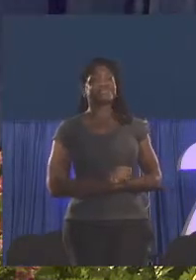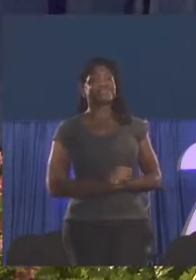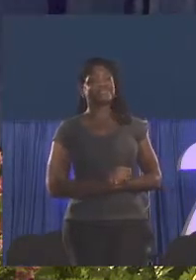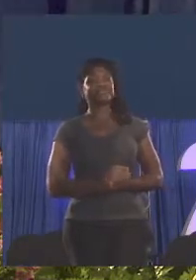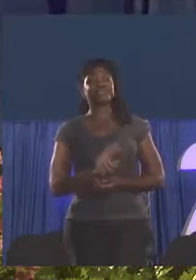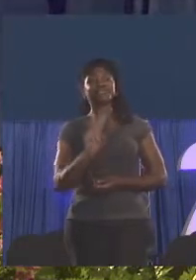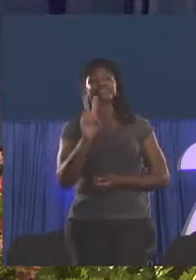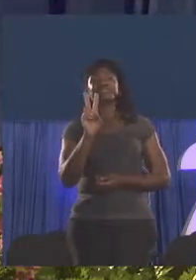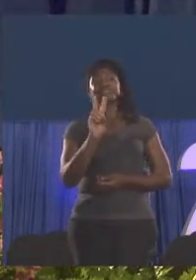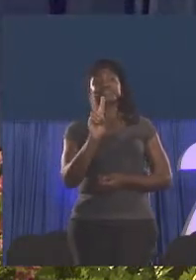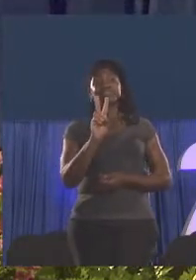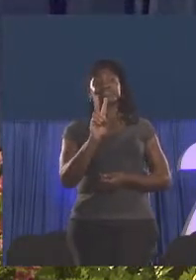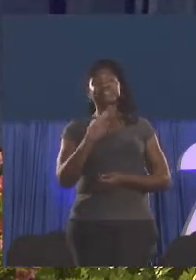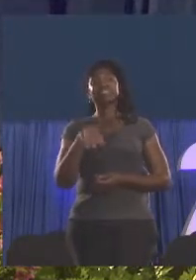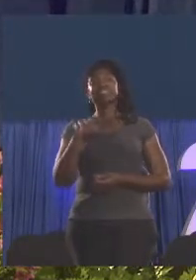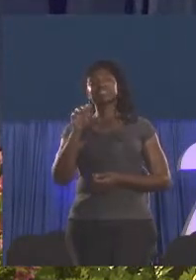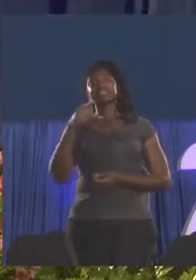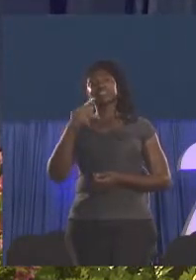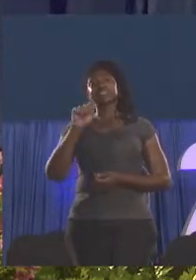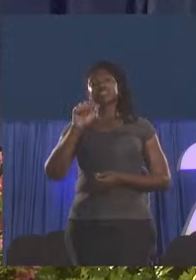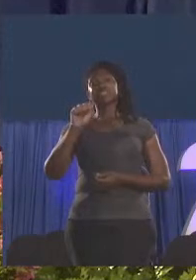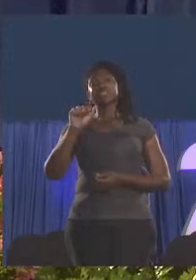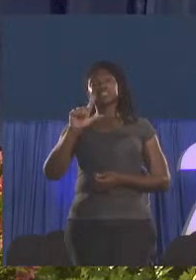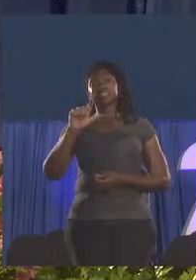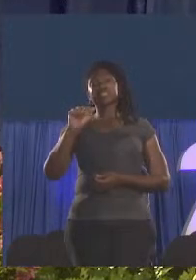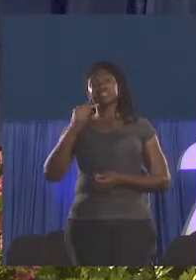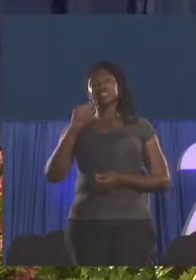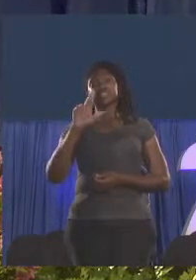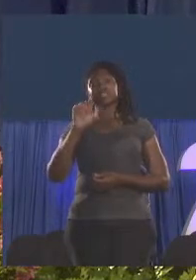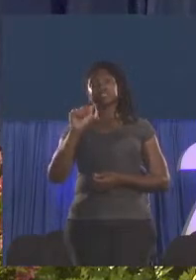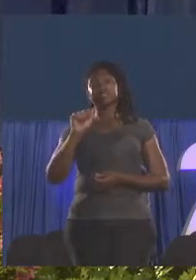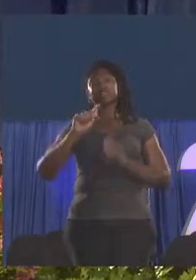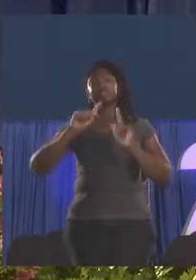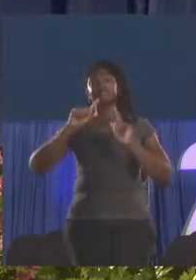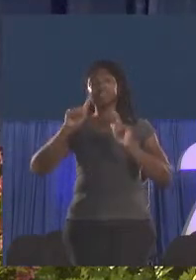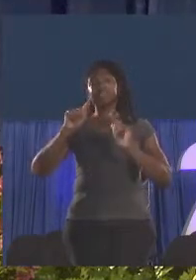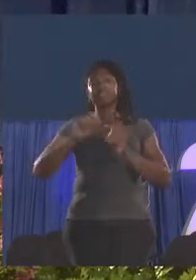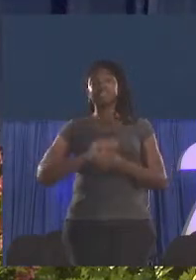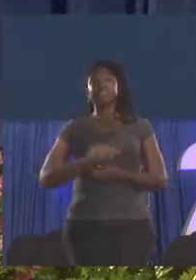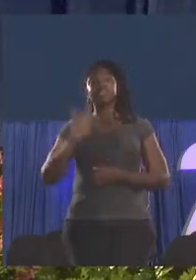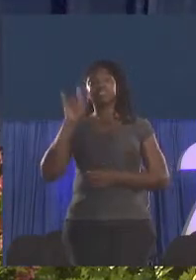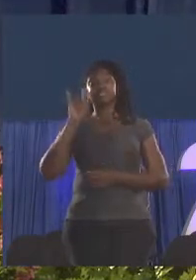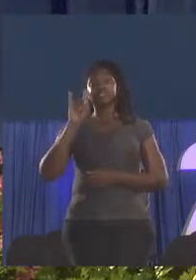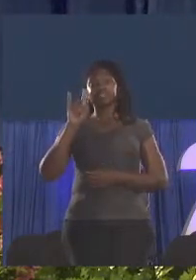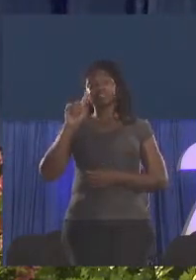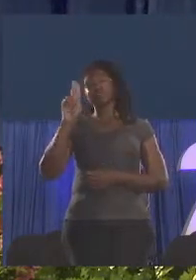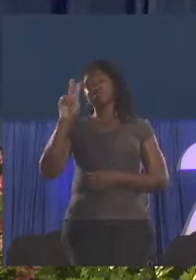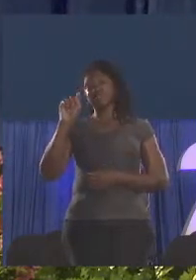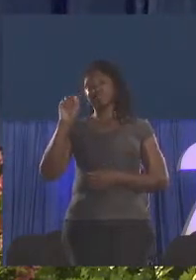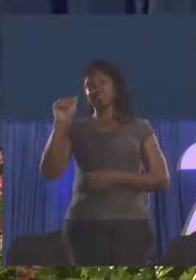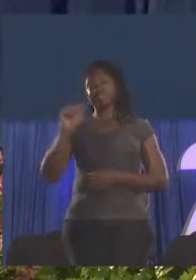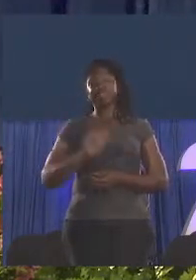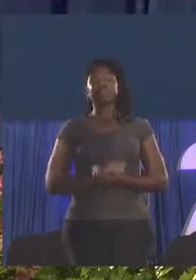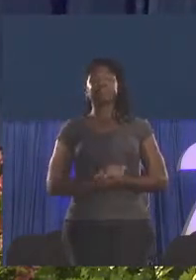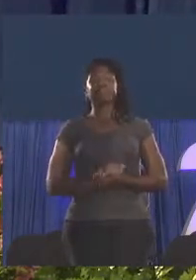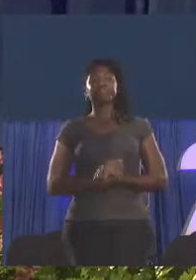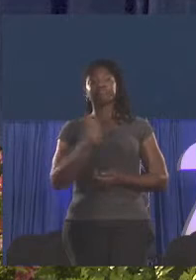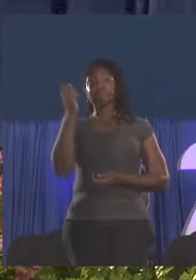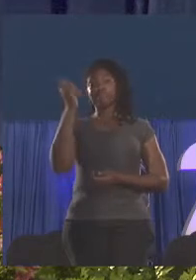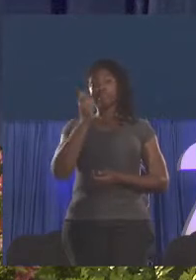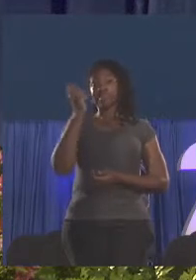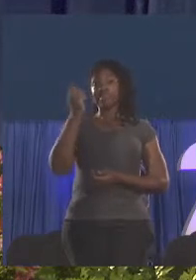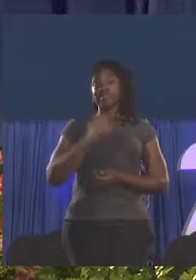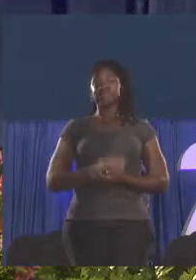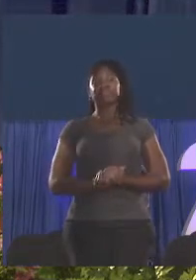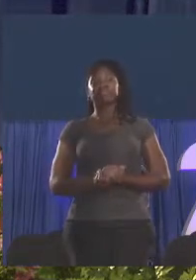Victor Arturo Pasalawa, attending the University of Texas at San Antonio, recipient of the San